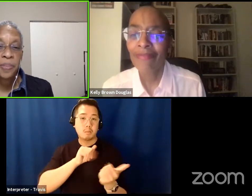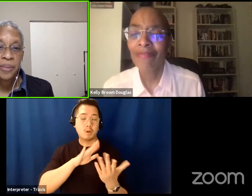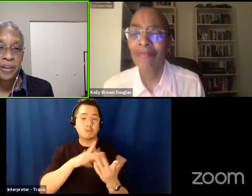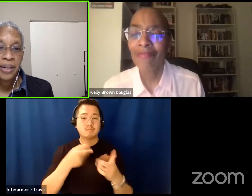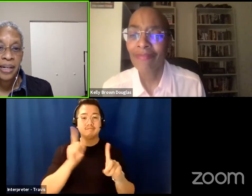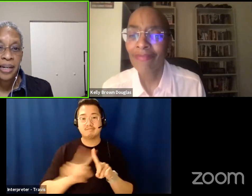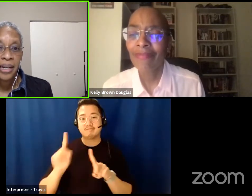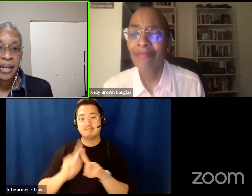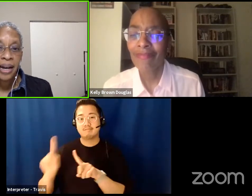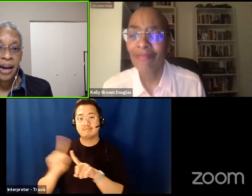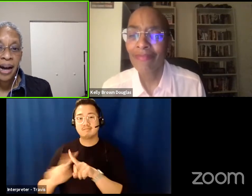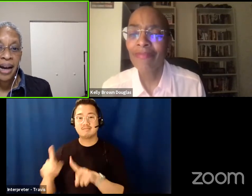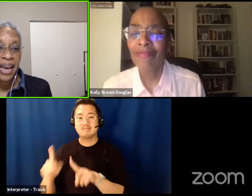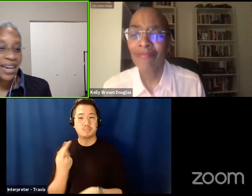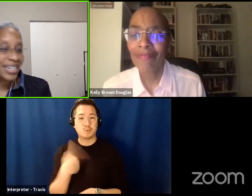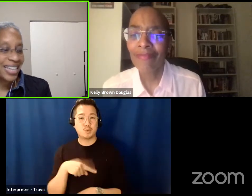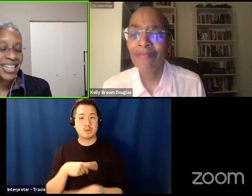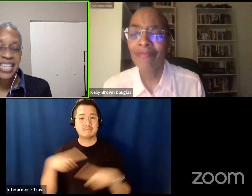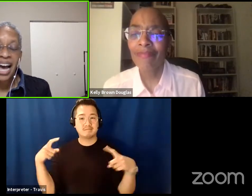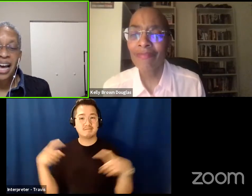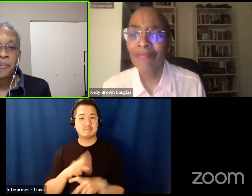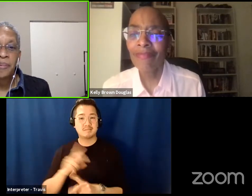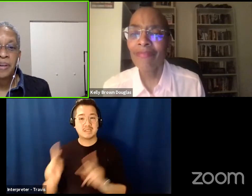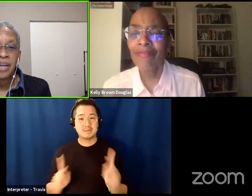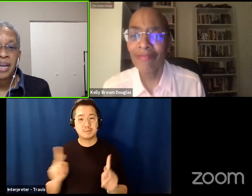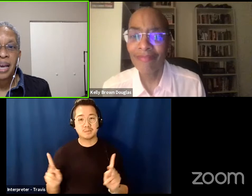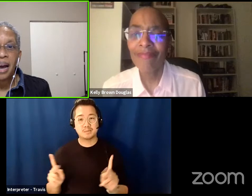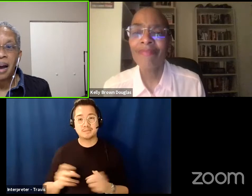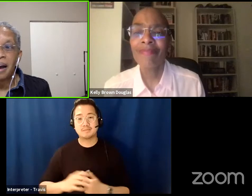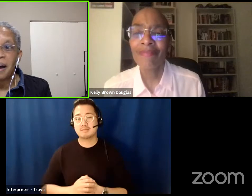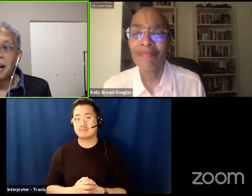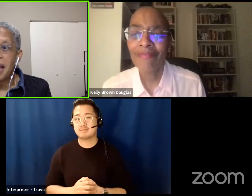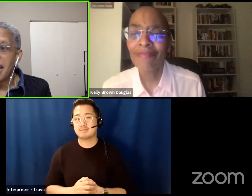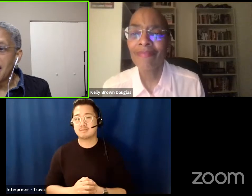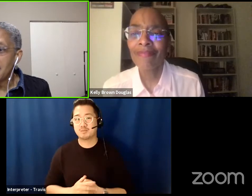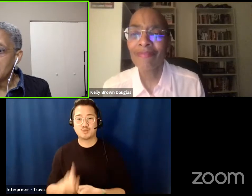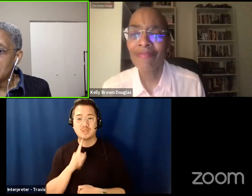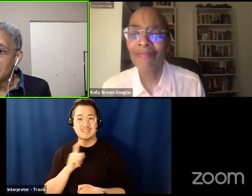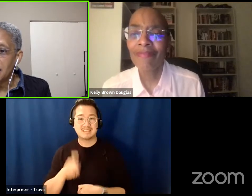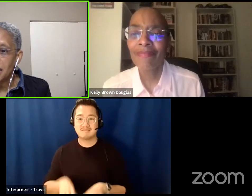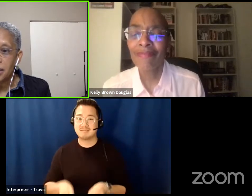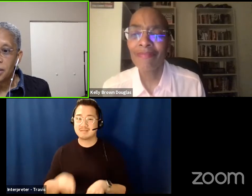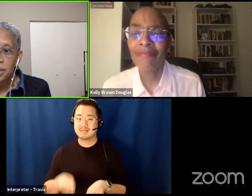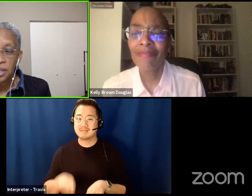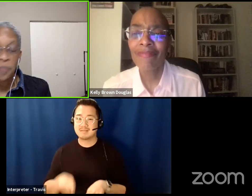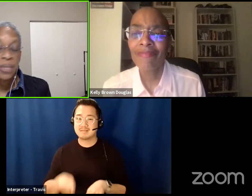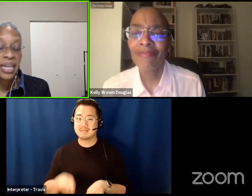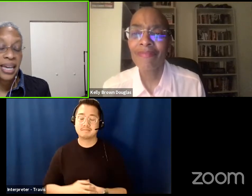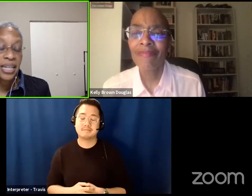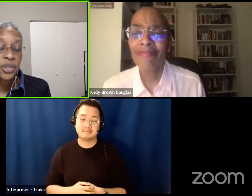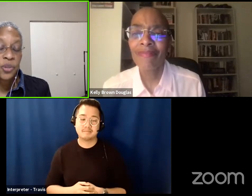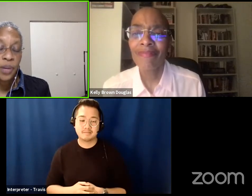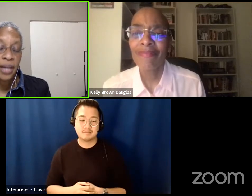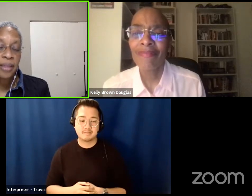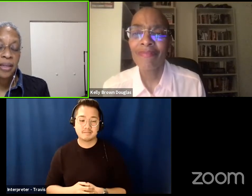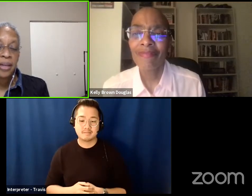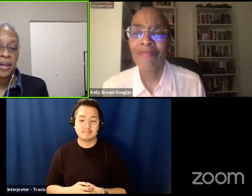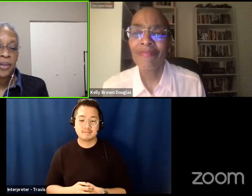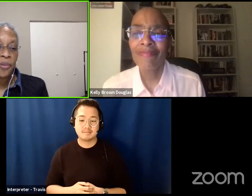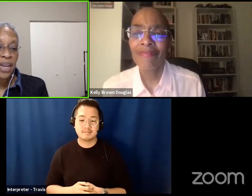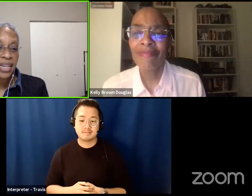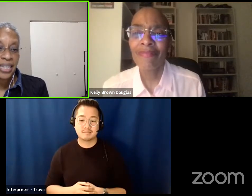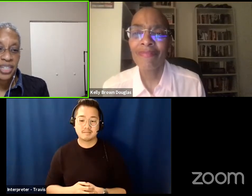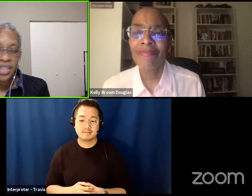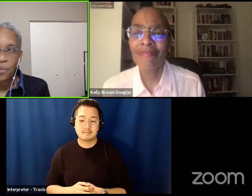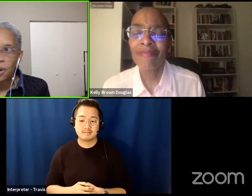complex people and it takes time. And it begins with